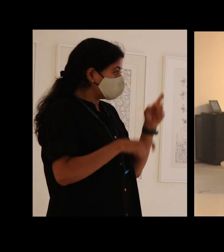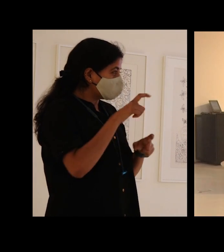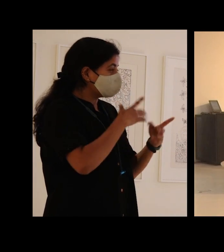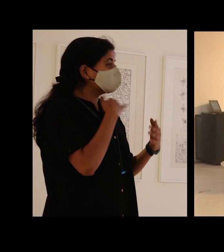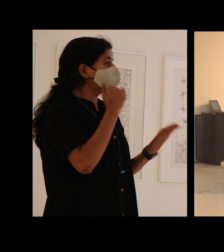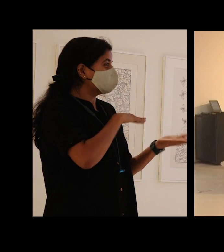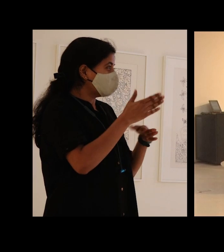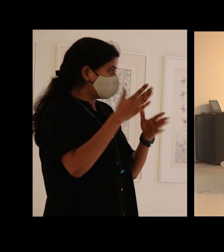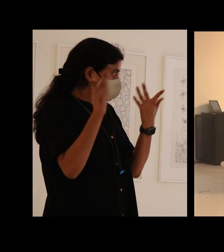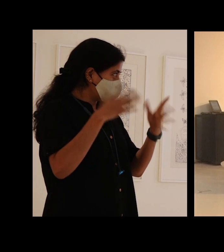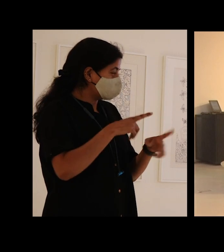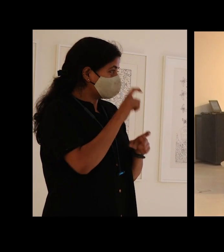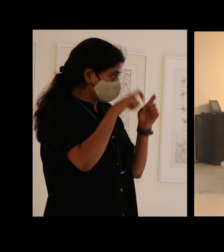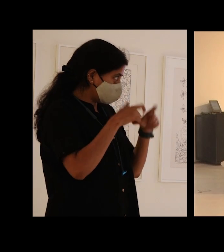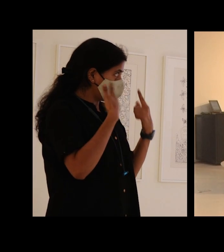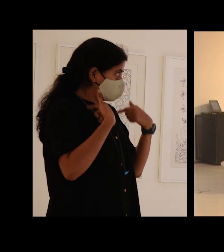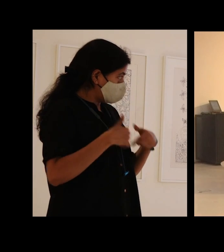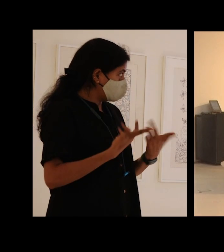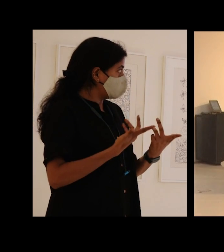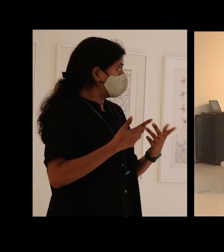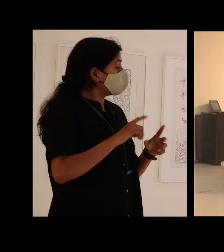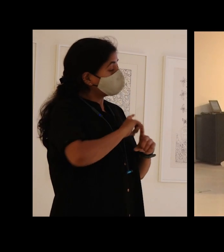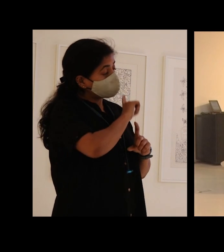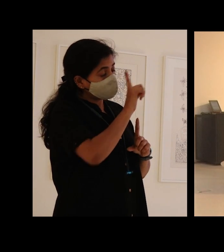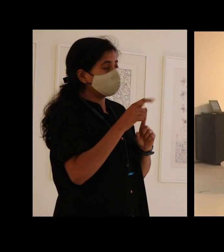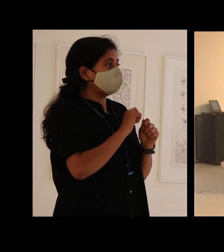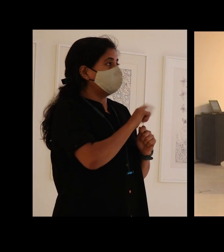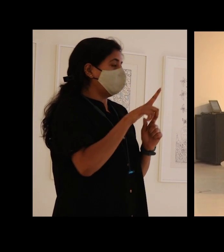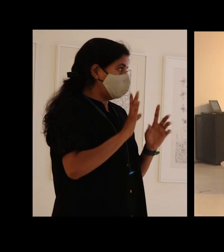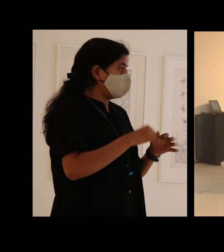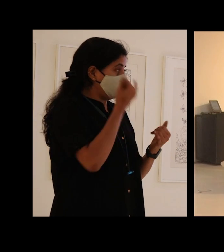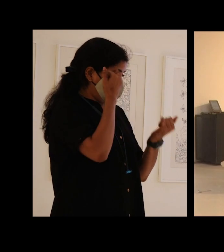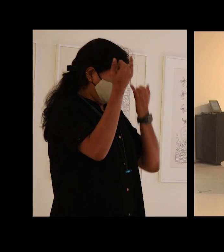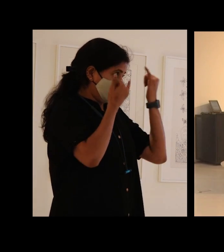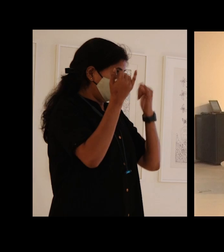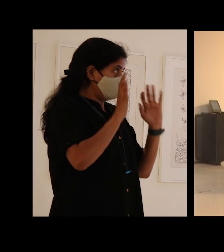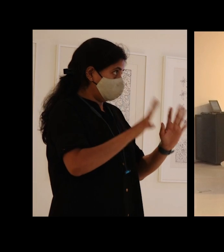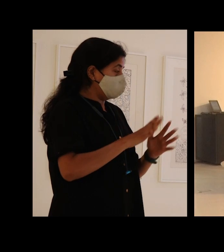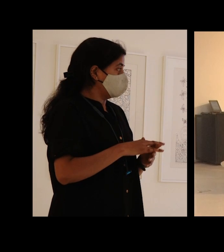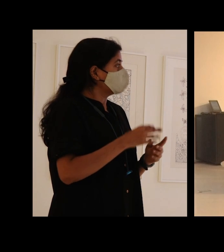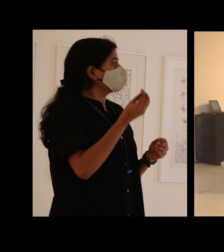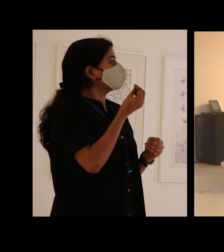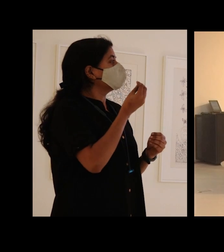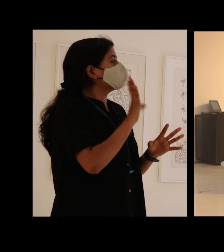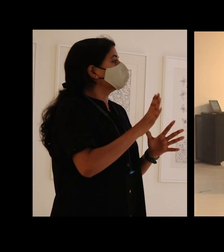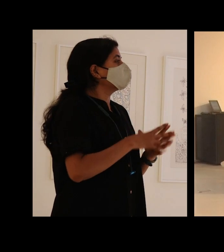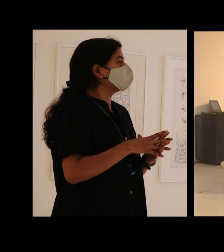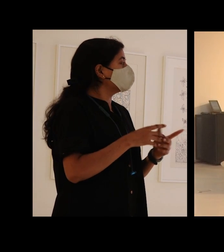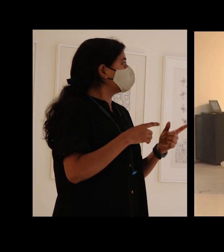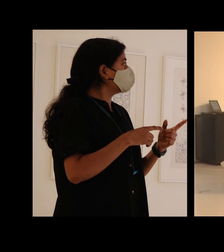the other. And cutting through all of them is this idea of something called nation,